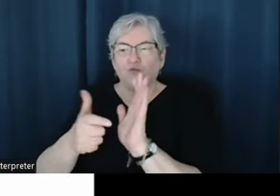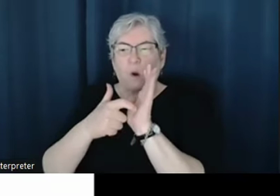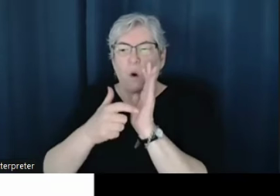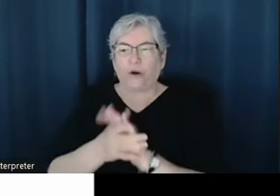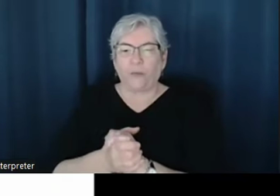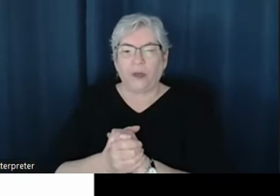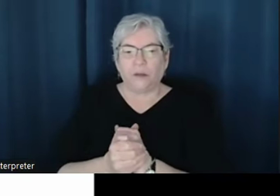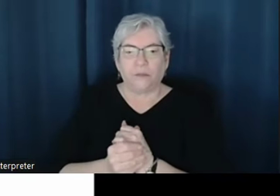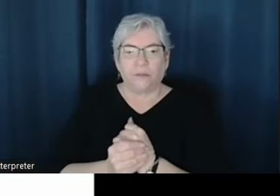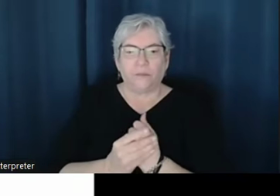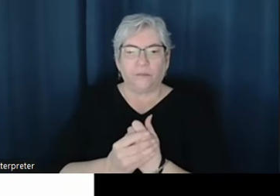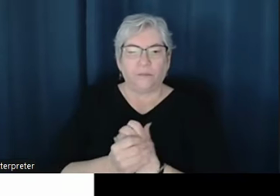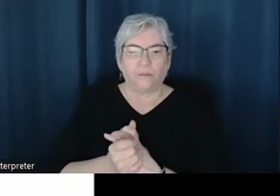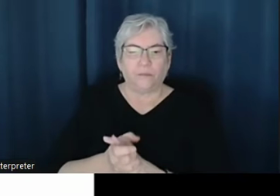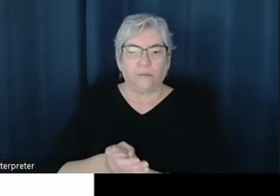please.